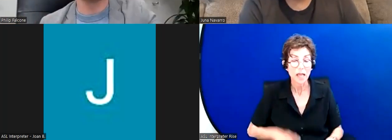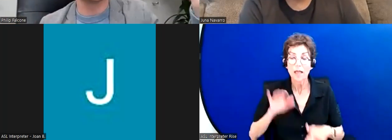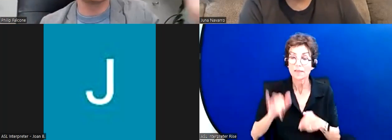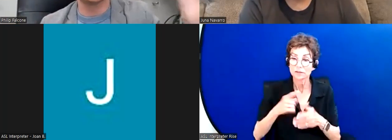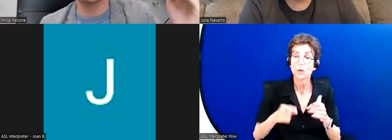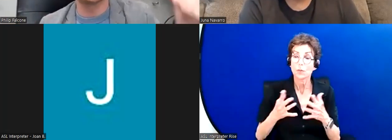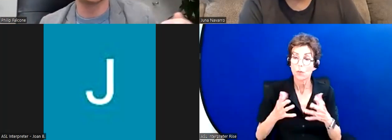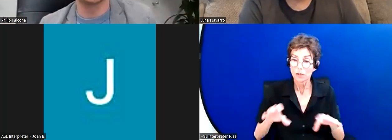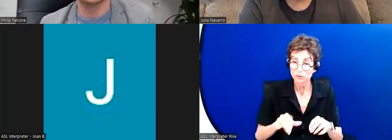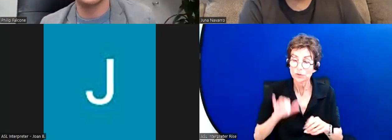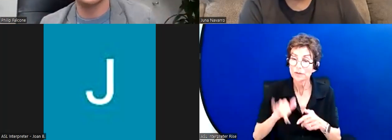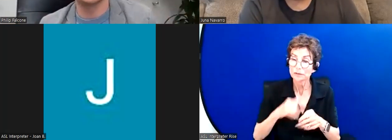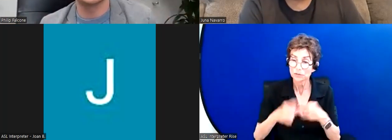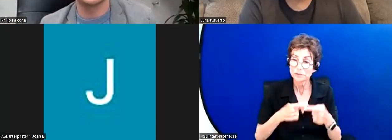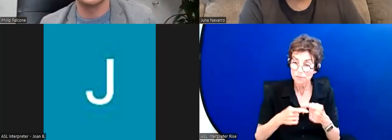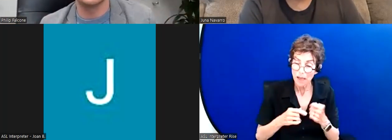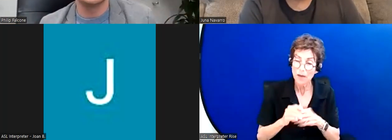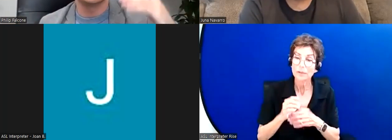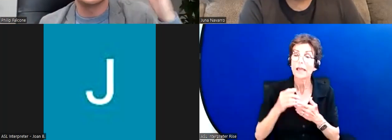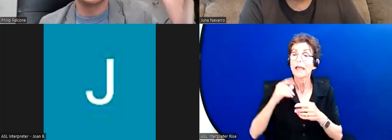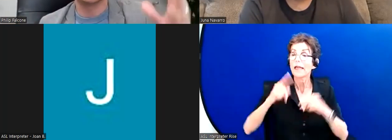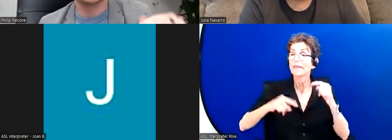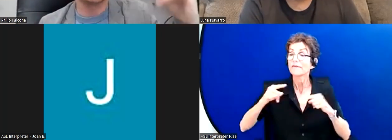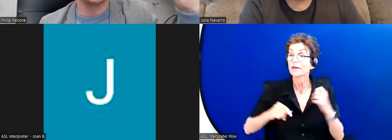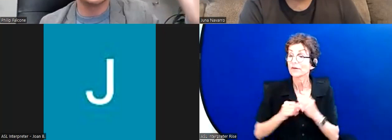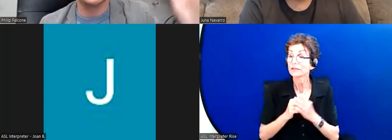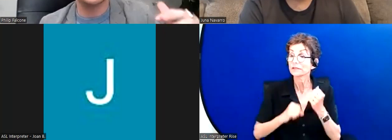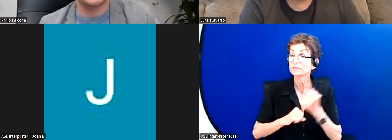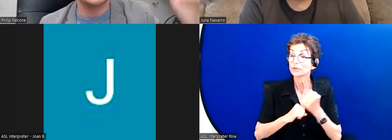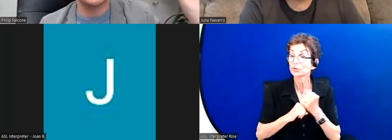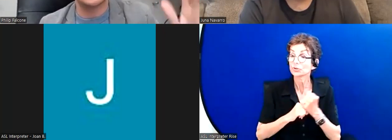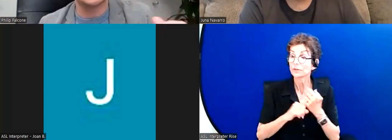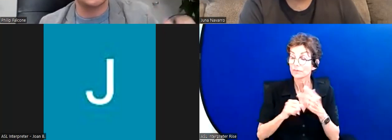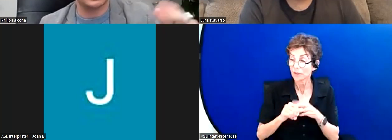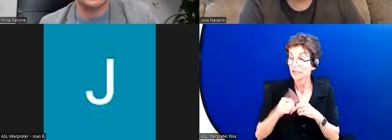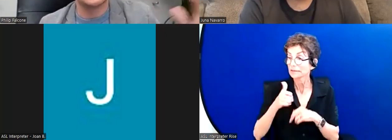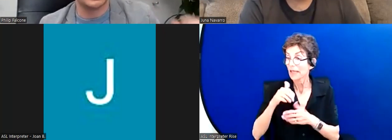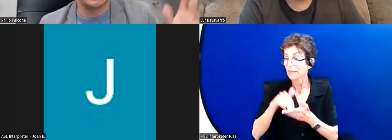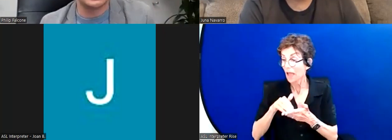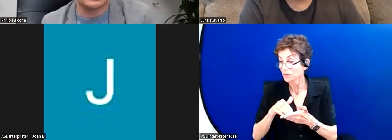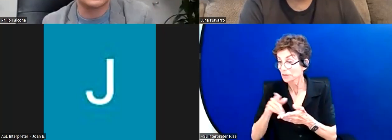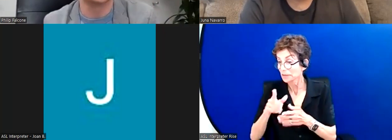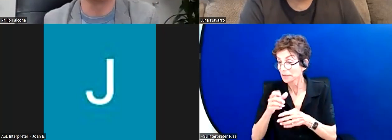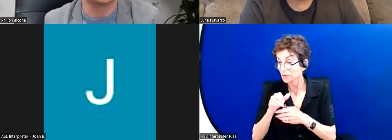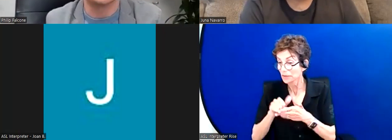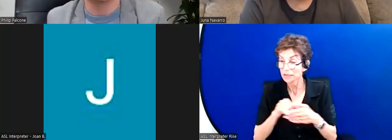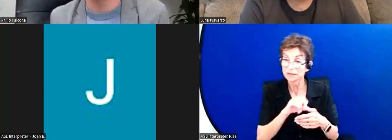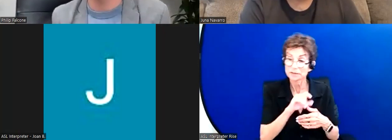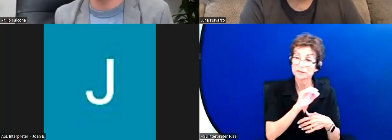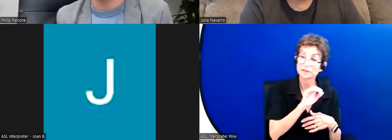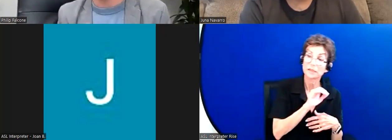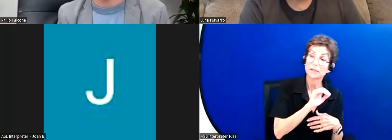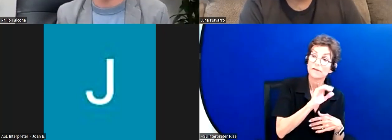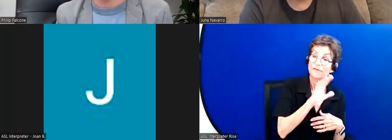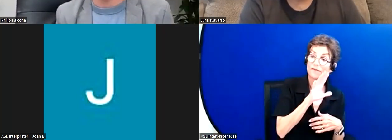here's various levels of sponsorship dollars that, $10,000 will get you this, $5,000 this, $1,000, all the way down to $25, because we wanted